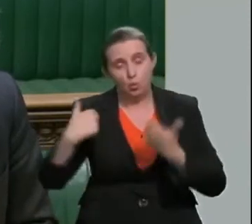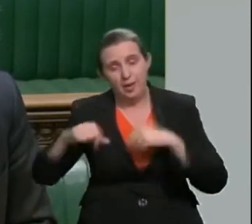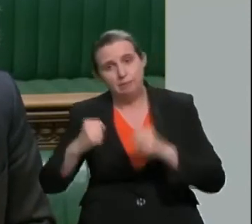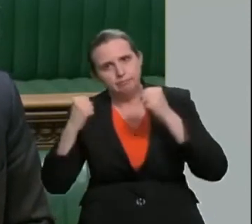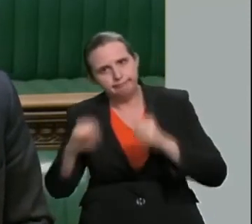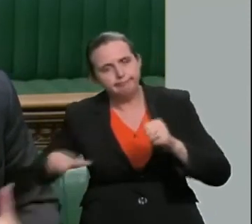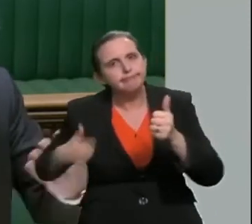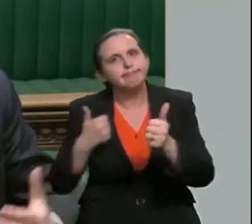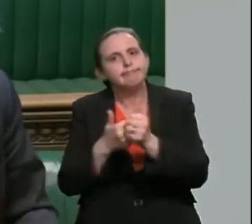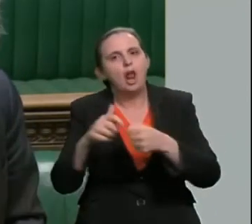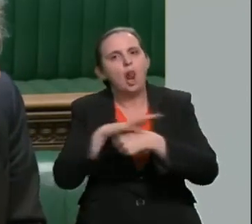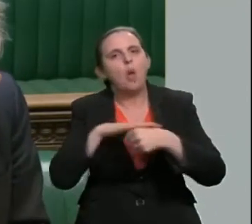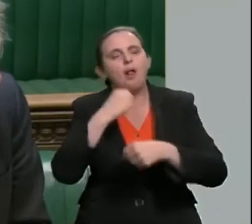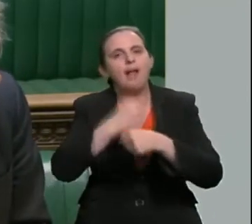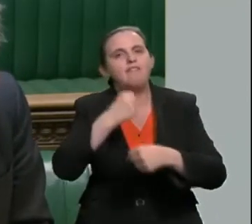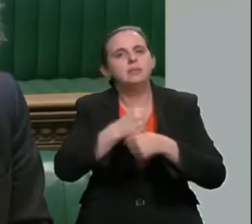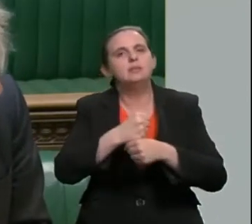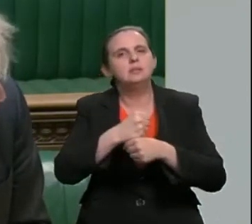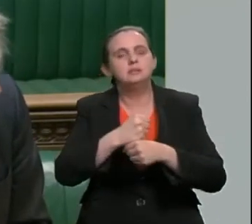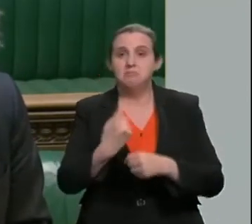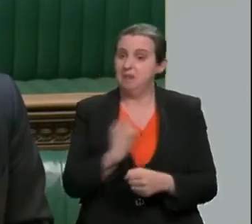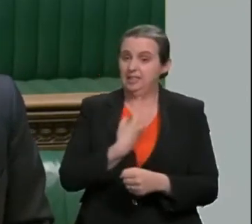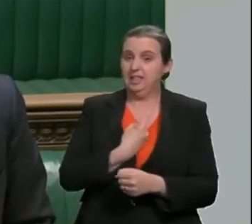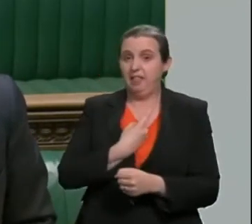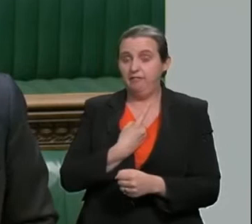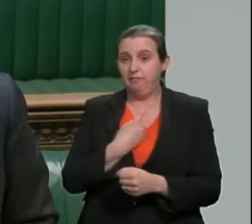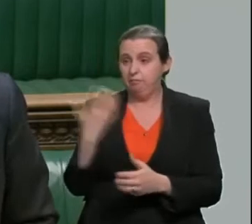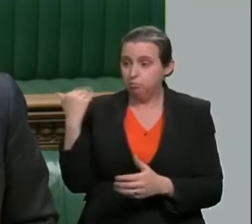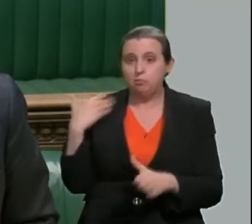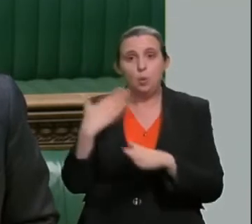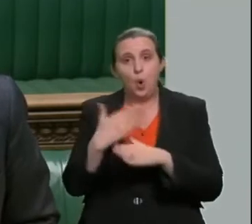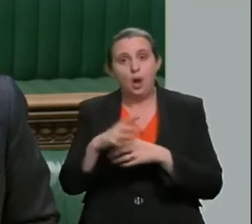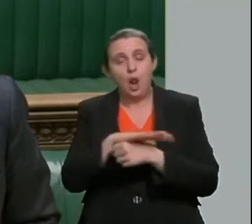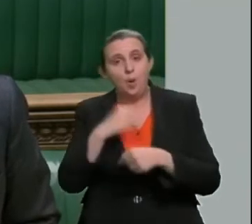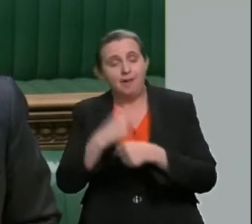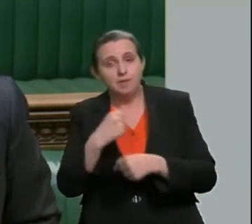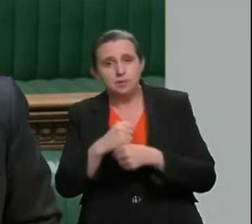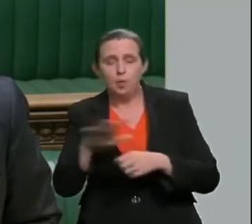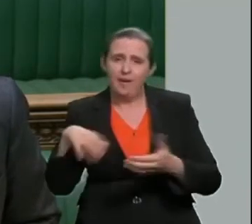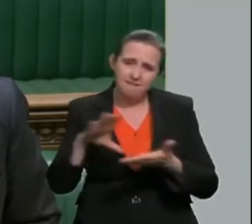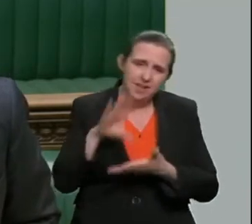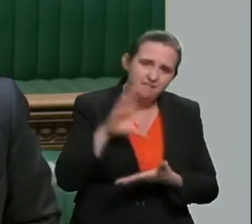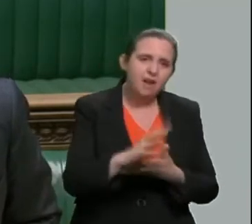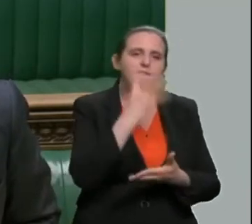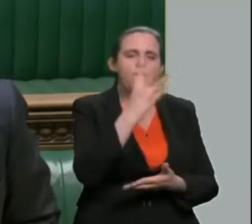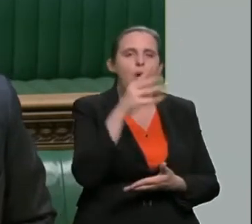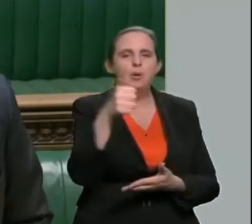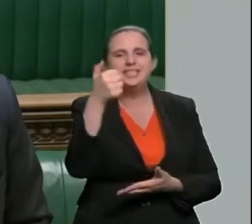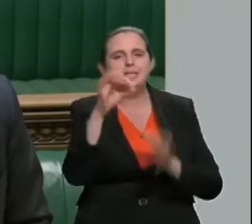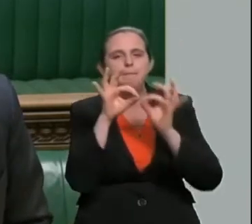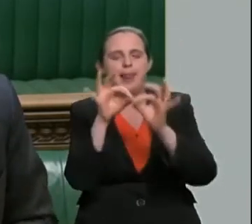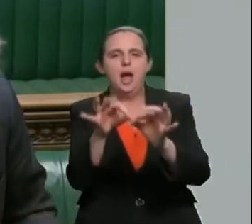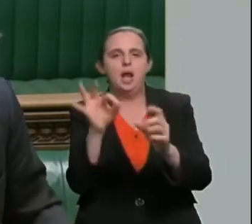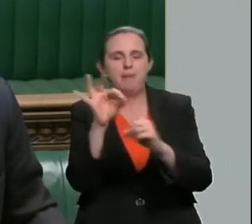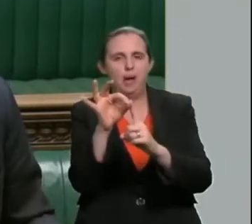government, Mr. Speaker, as a creature of local government myself, I'm proud that we've invested £4.6 billion in supporting local